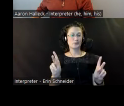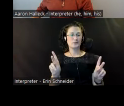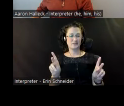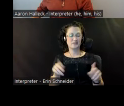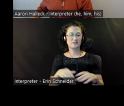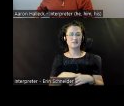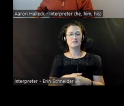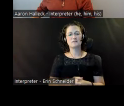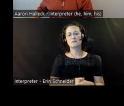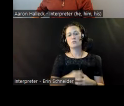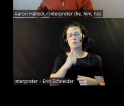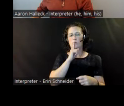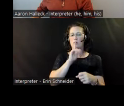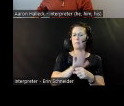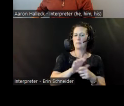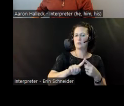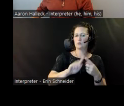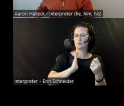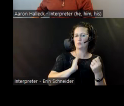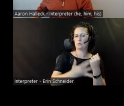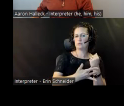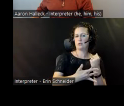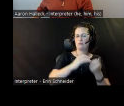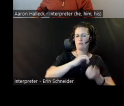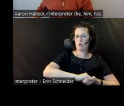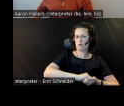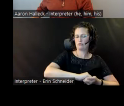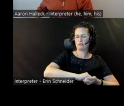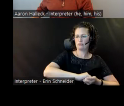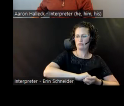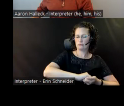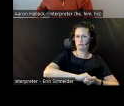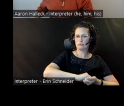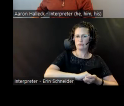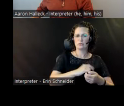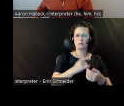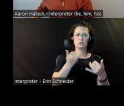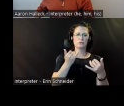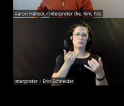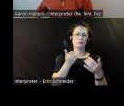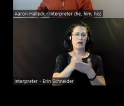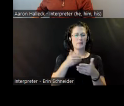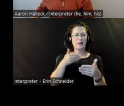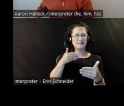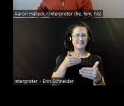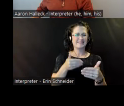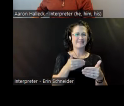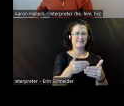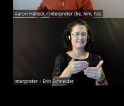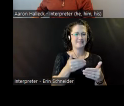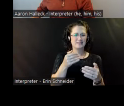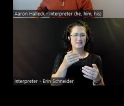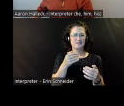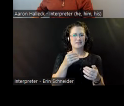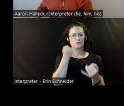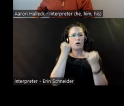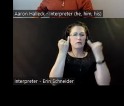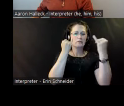commitments that we have to our technical partners is to get them closer to the idea, to help architects, so on and so